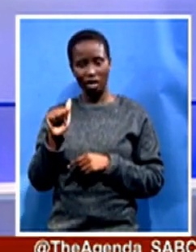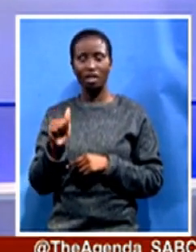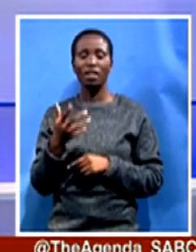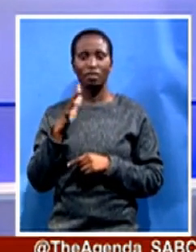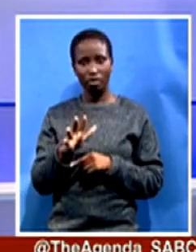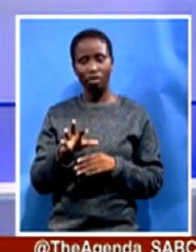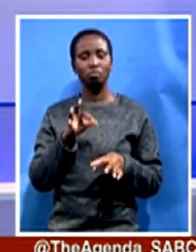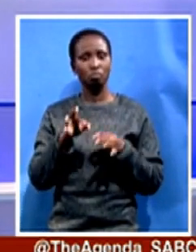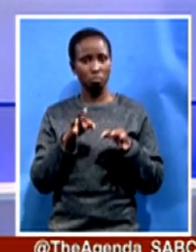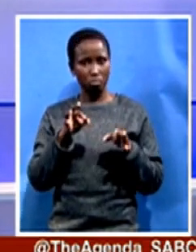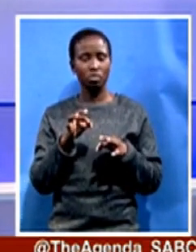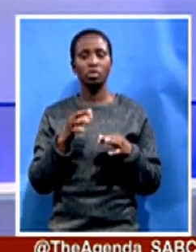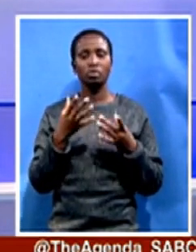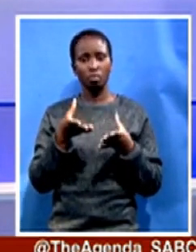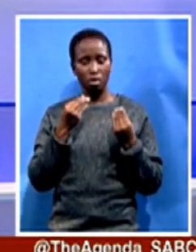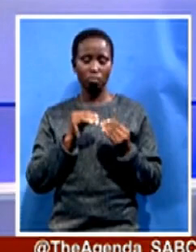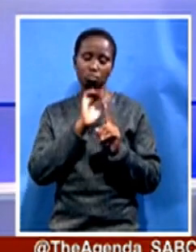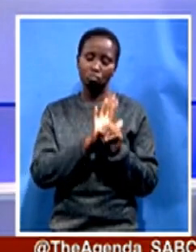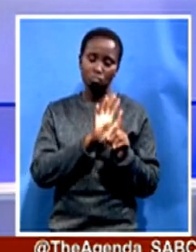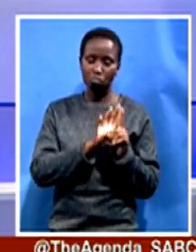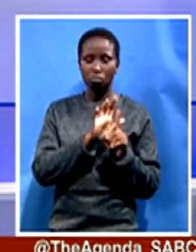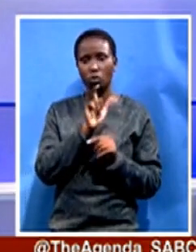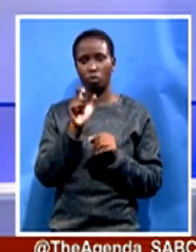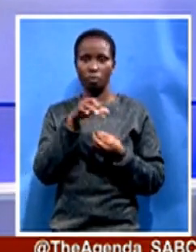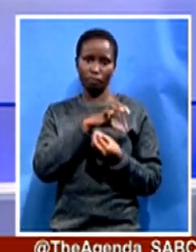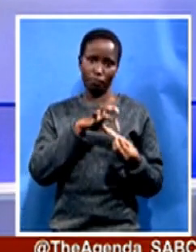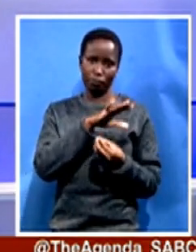give their condolences and give an update on the provincial situation. But that's it from